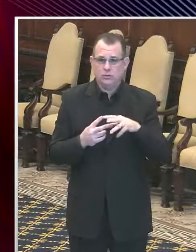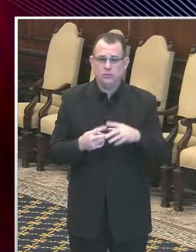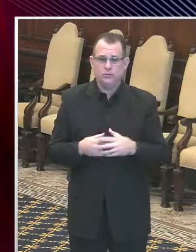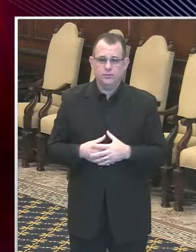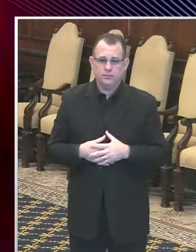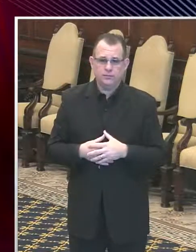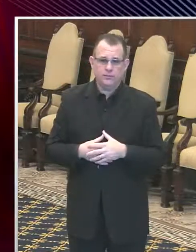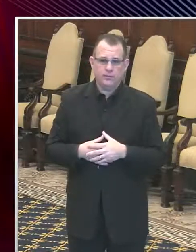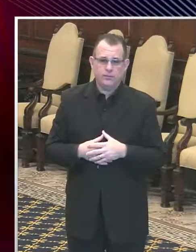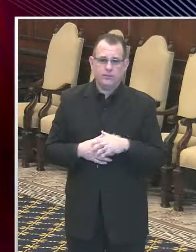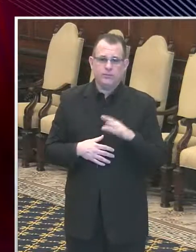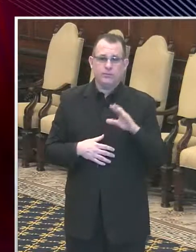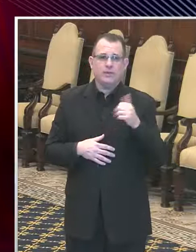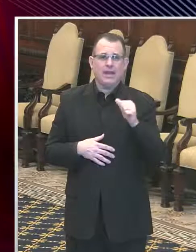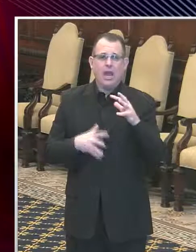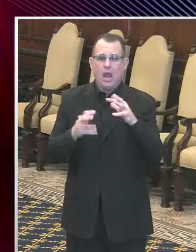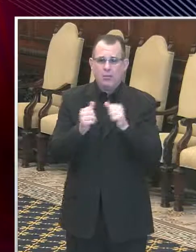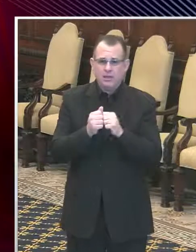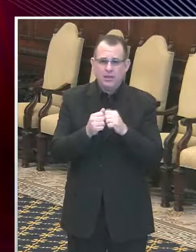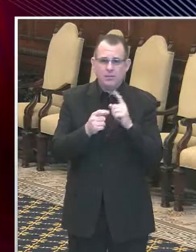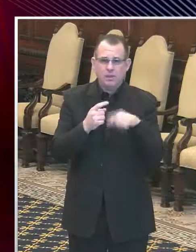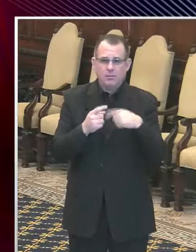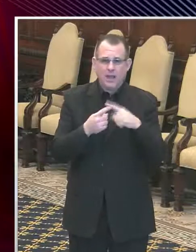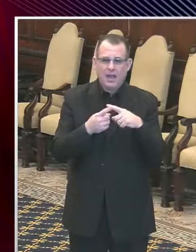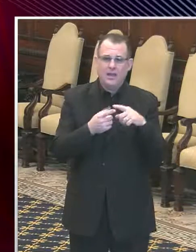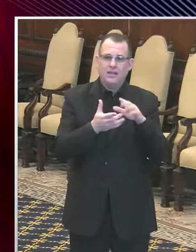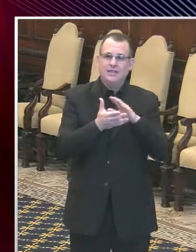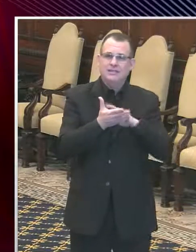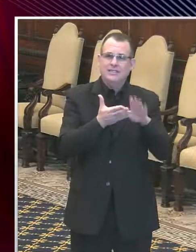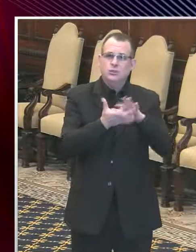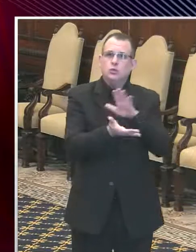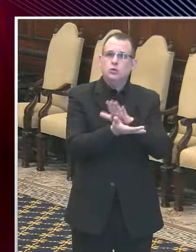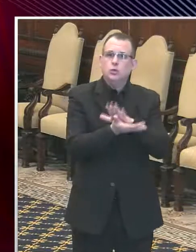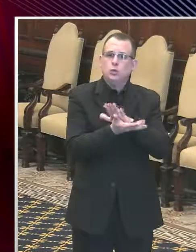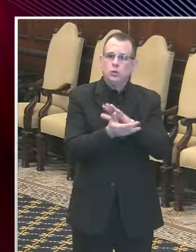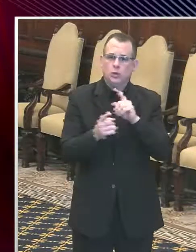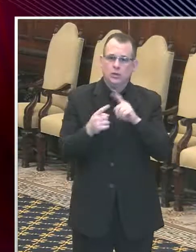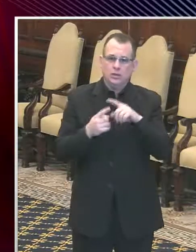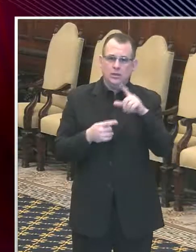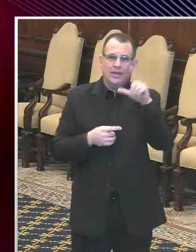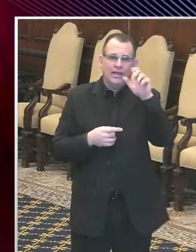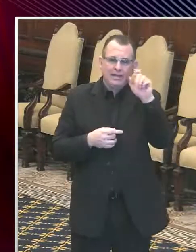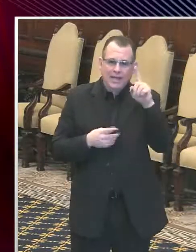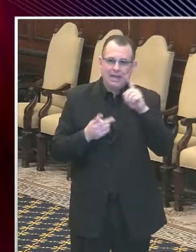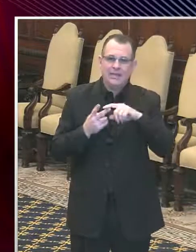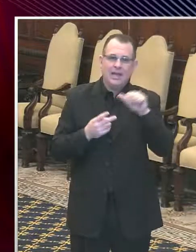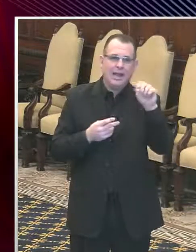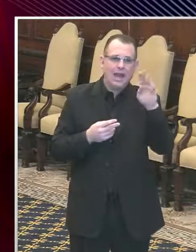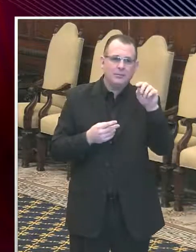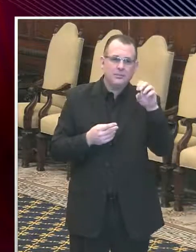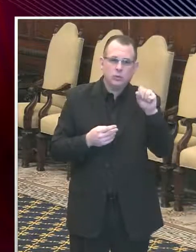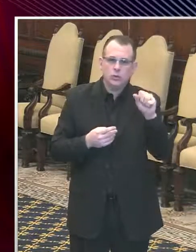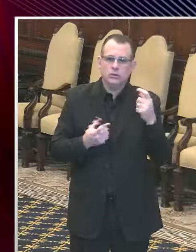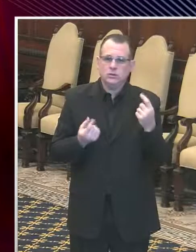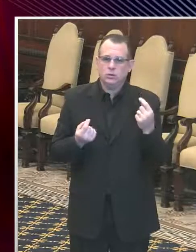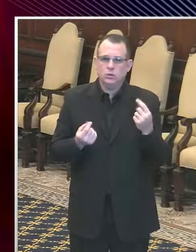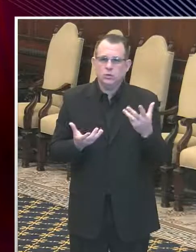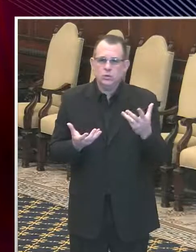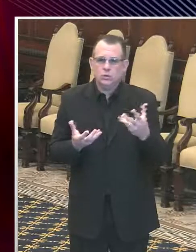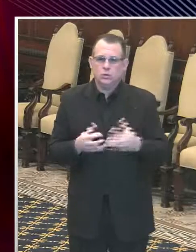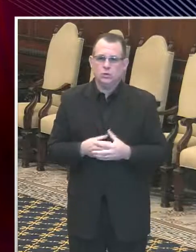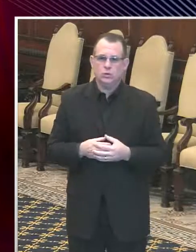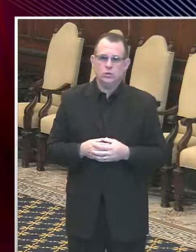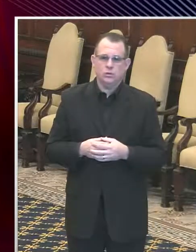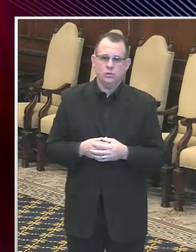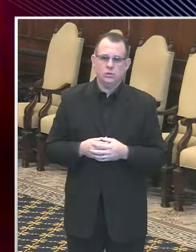with regards to the cleanup of the schools, the lead and asbestos in certain schools? I believe